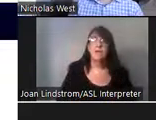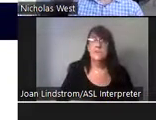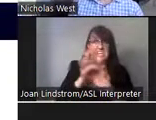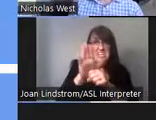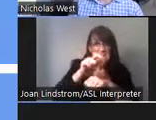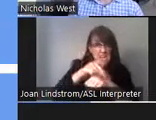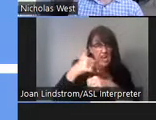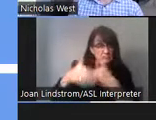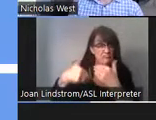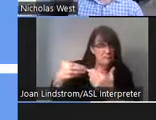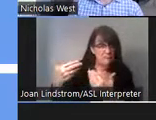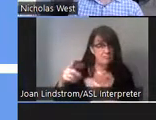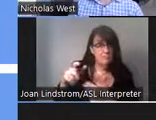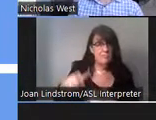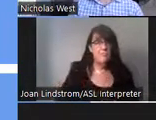going?